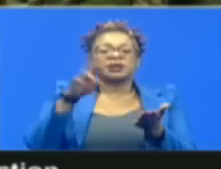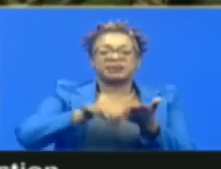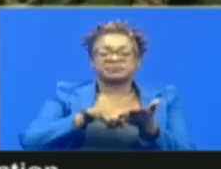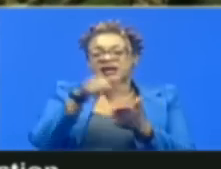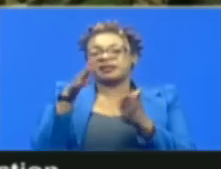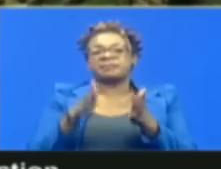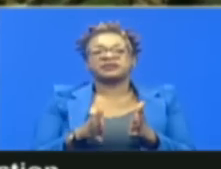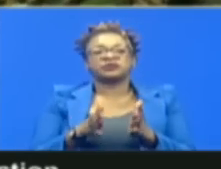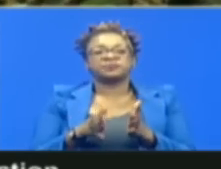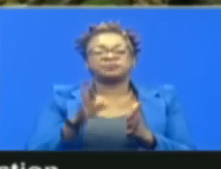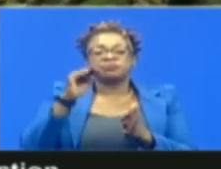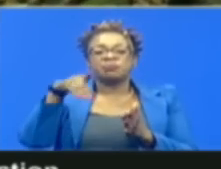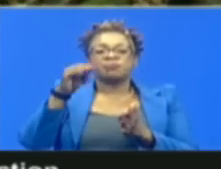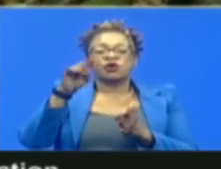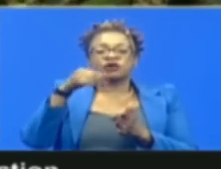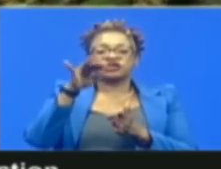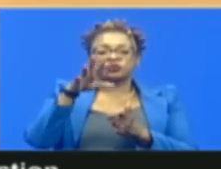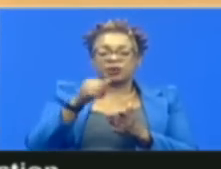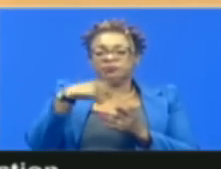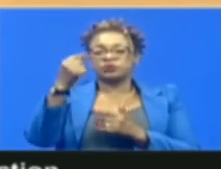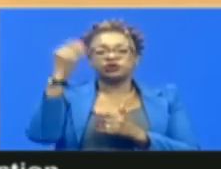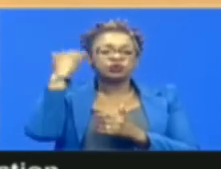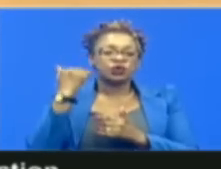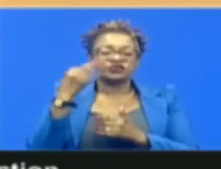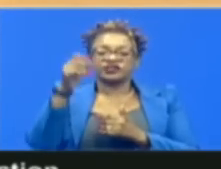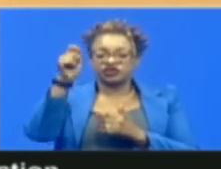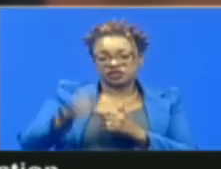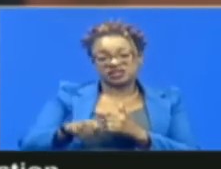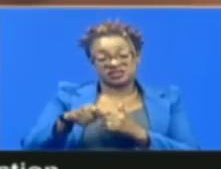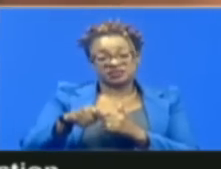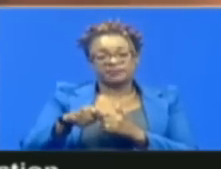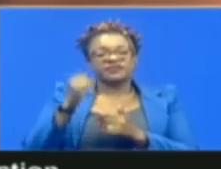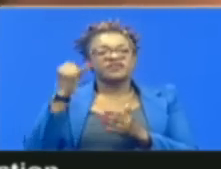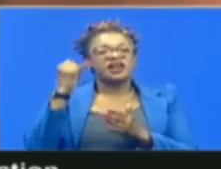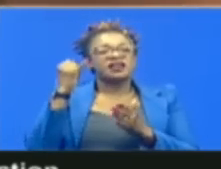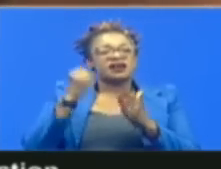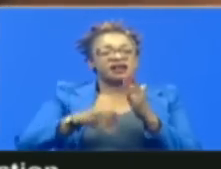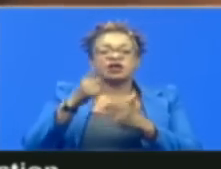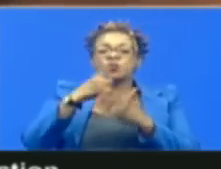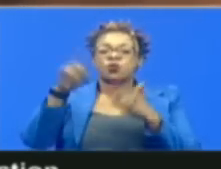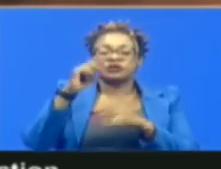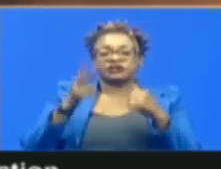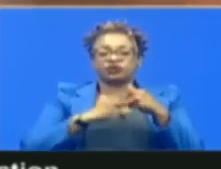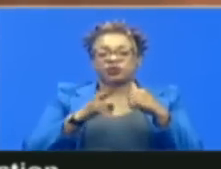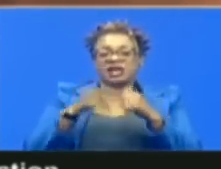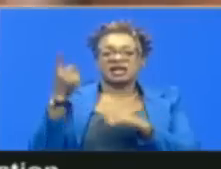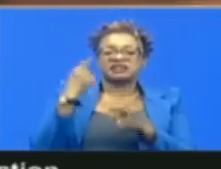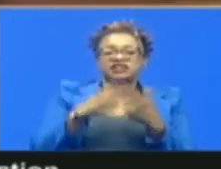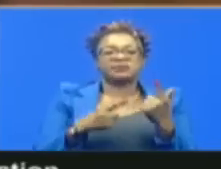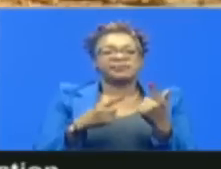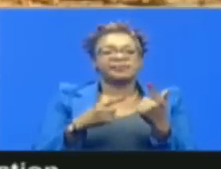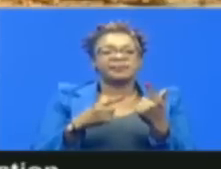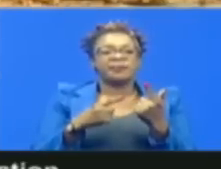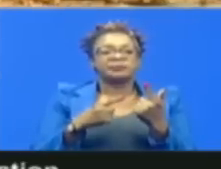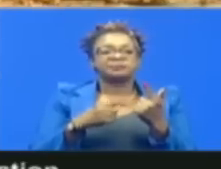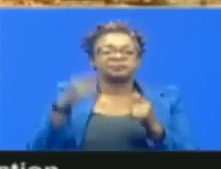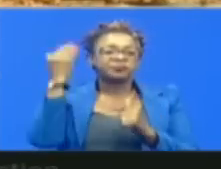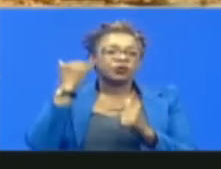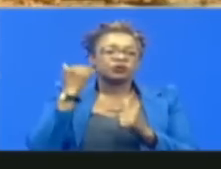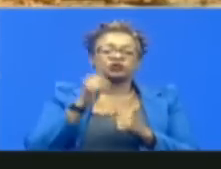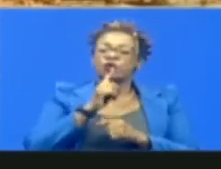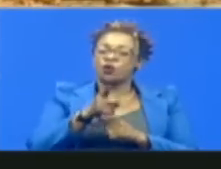else. Mponjiwa moved to court to seek justice and eventually won in July last year. The court ordered